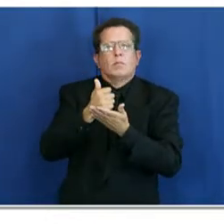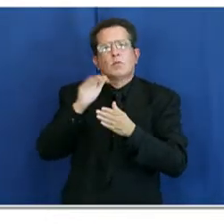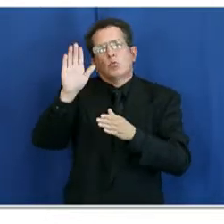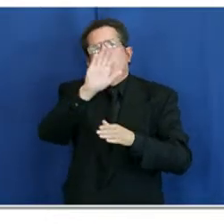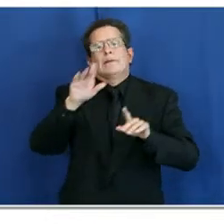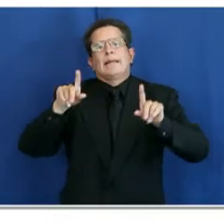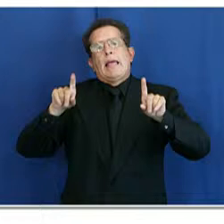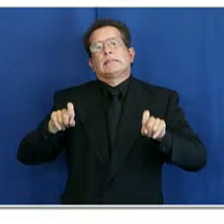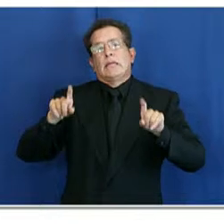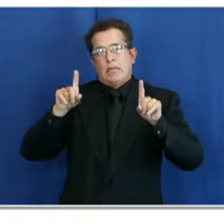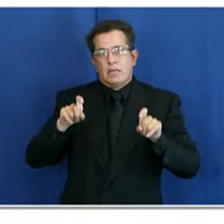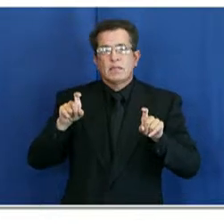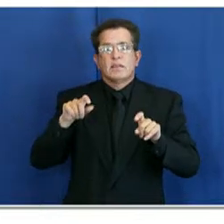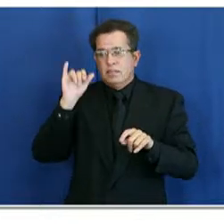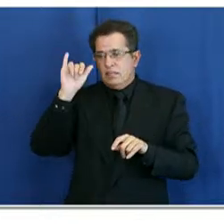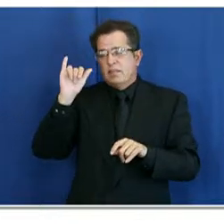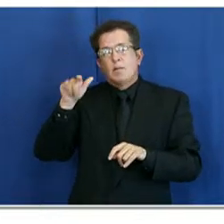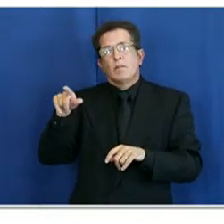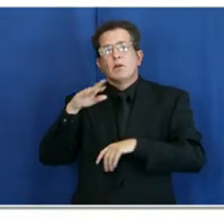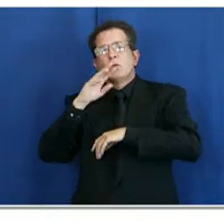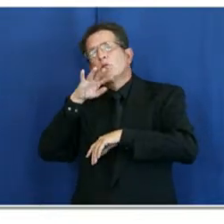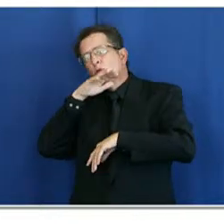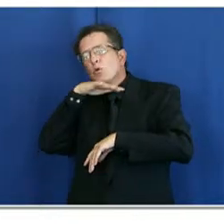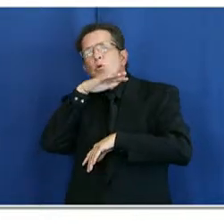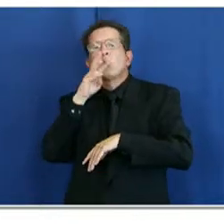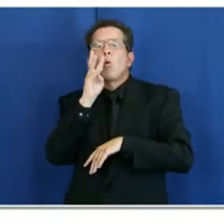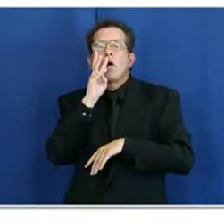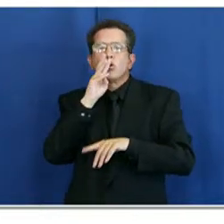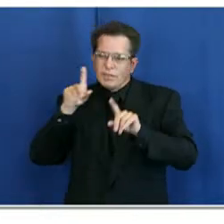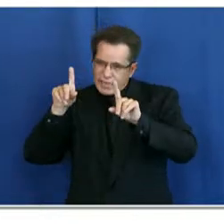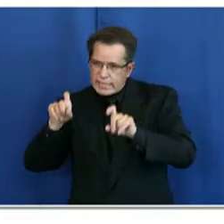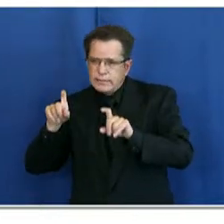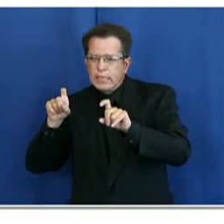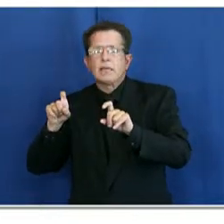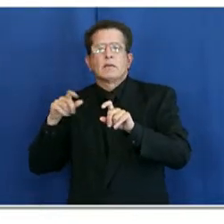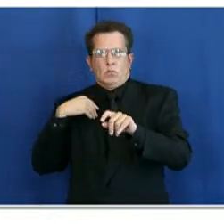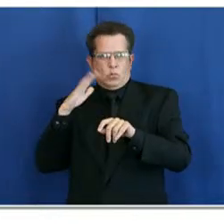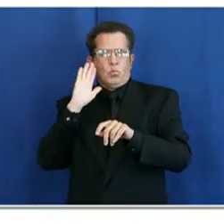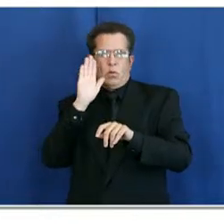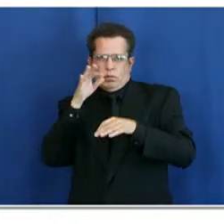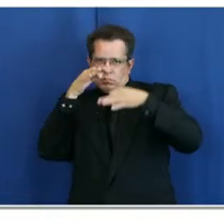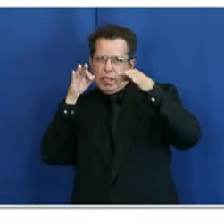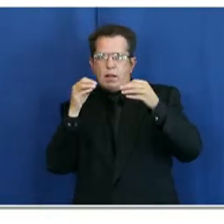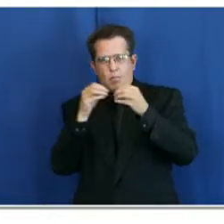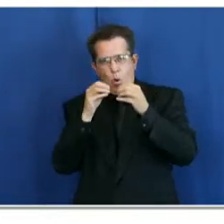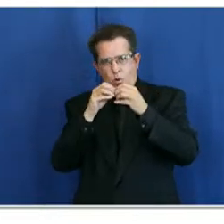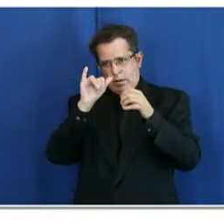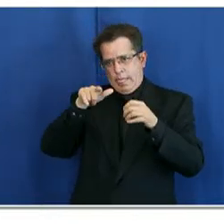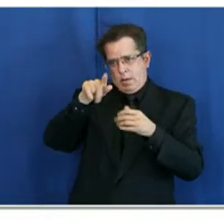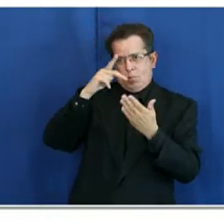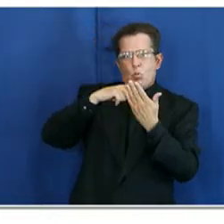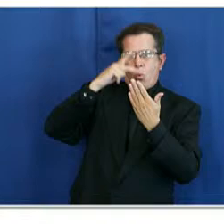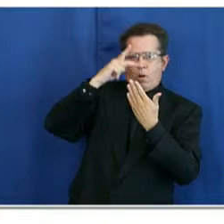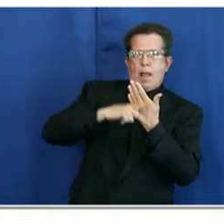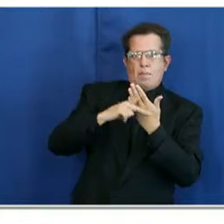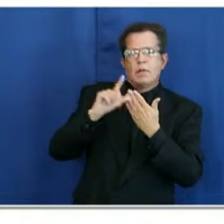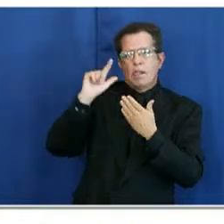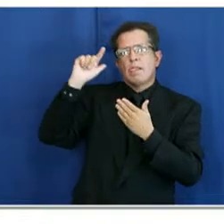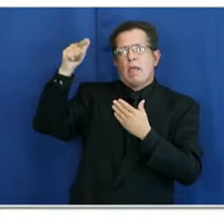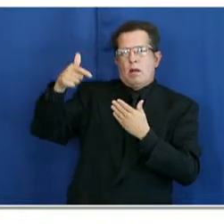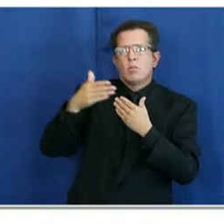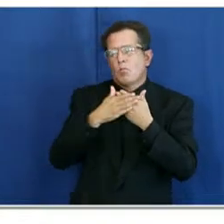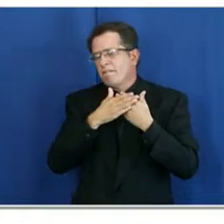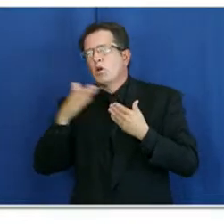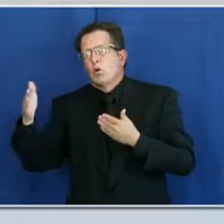surveillance-related testing, potentially wastewater testing and other things, and we will have more details on this program and this effort as we move